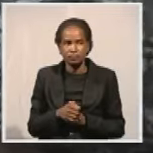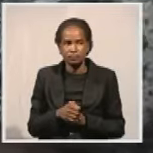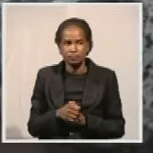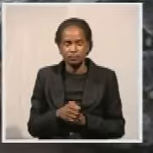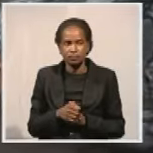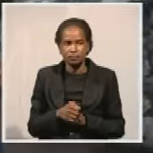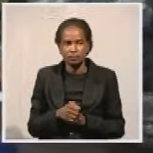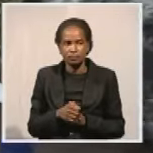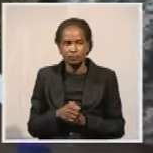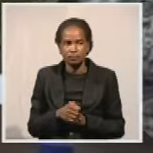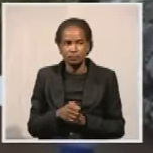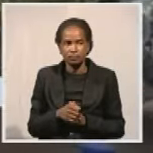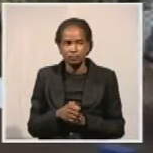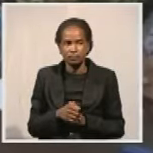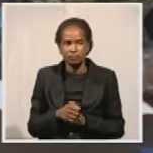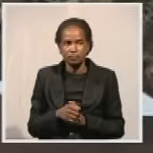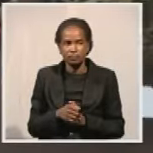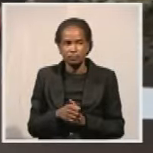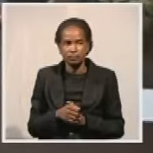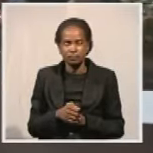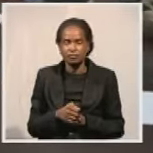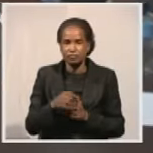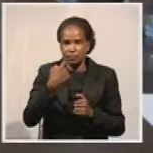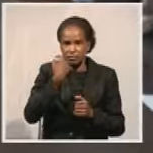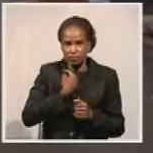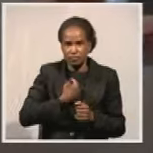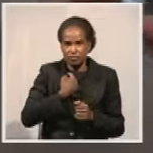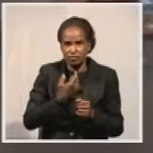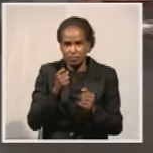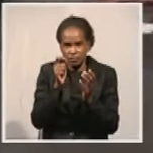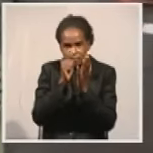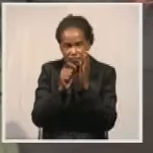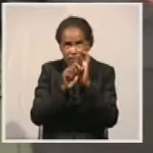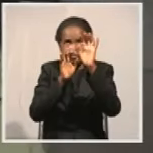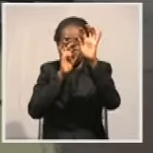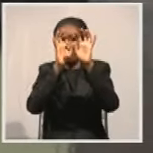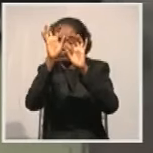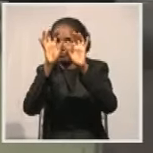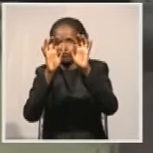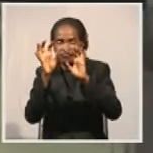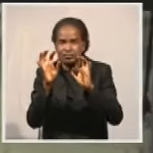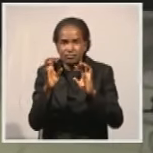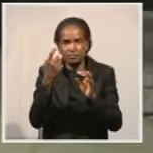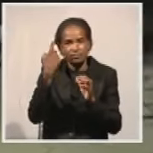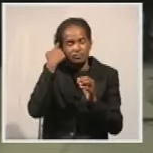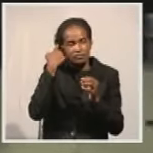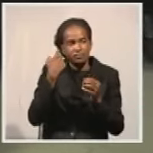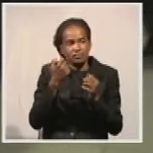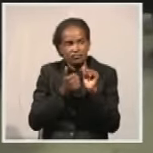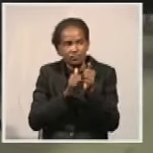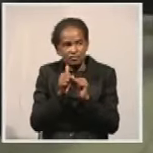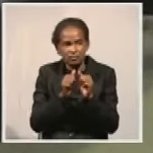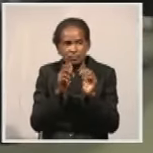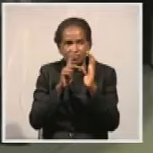and we had to now design a structure and design the